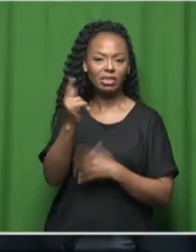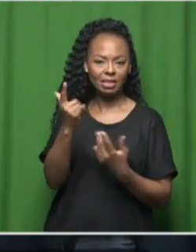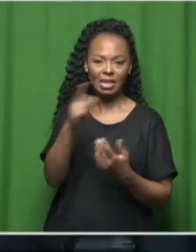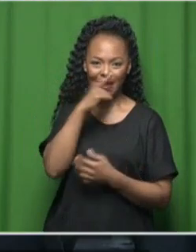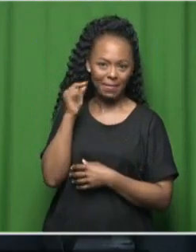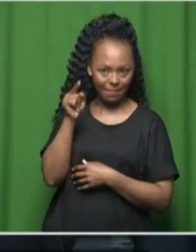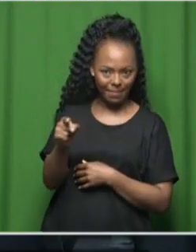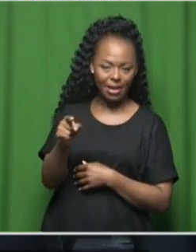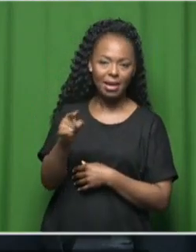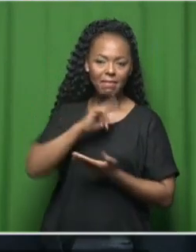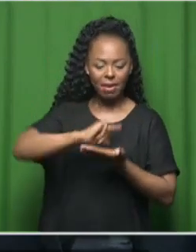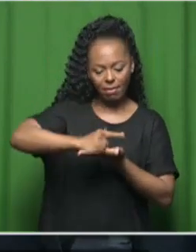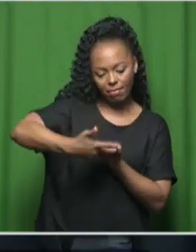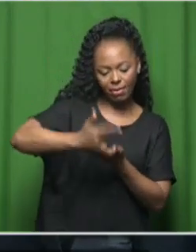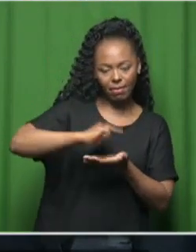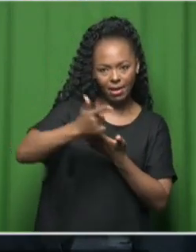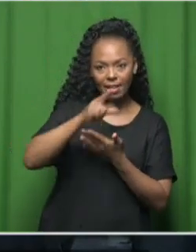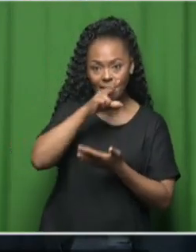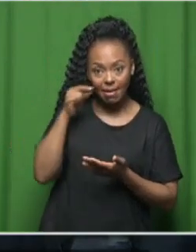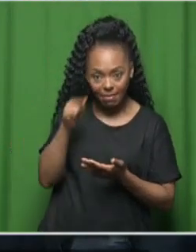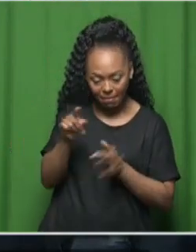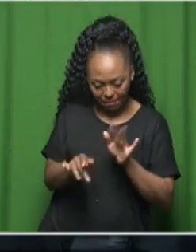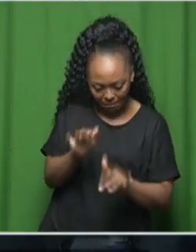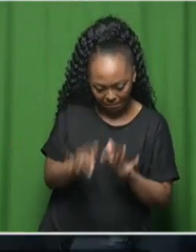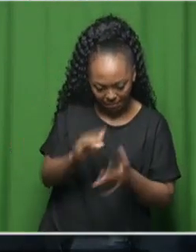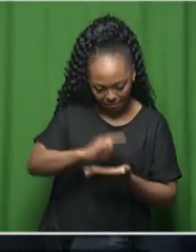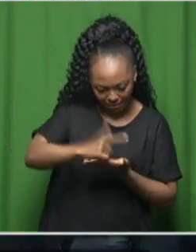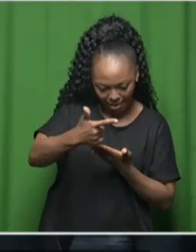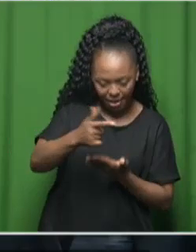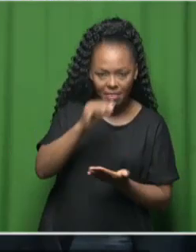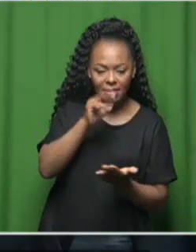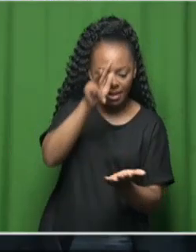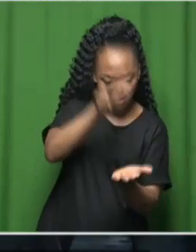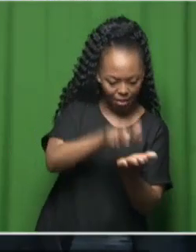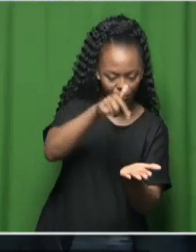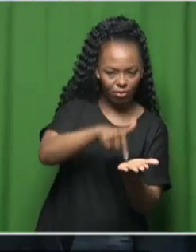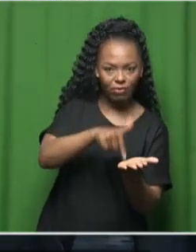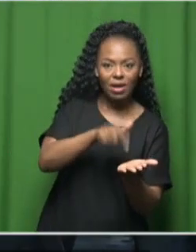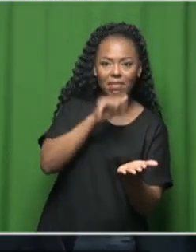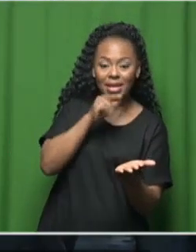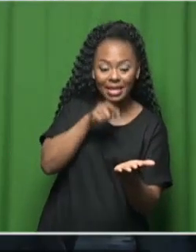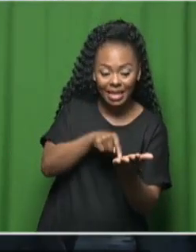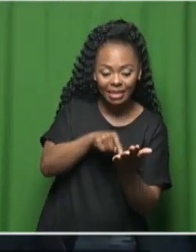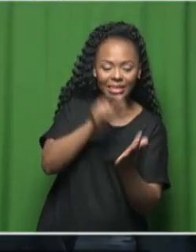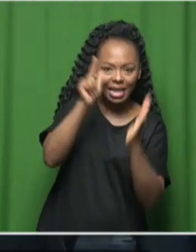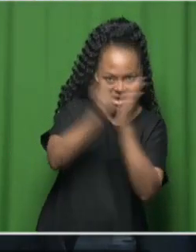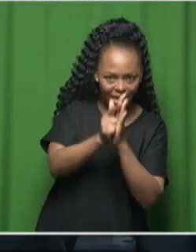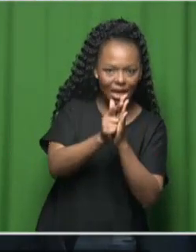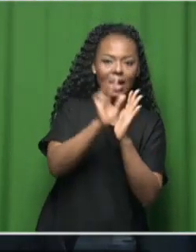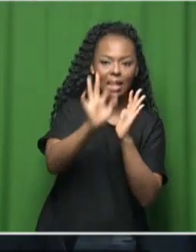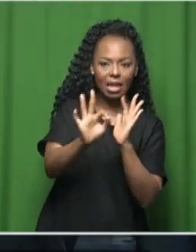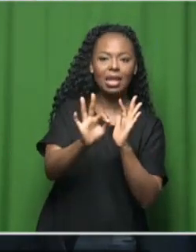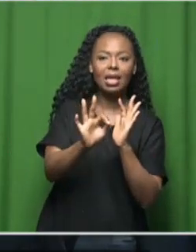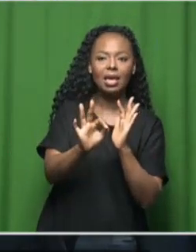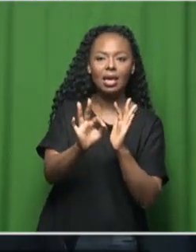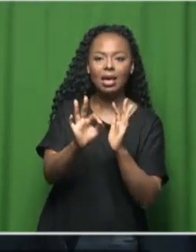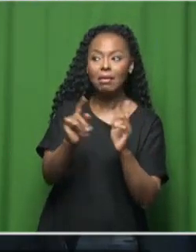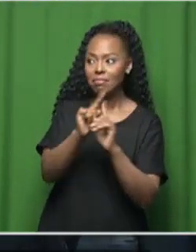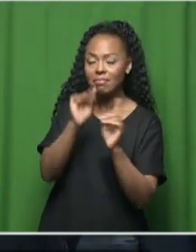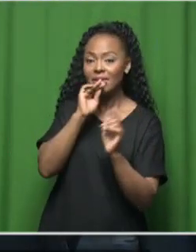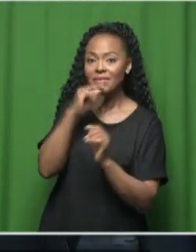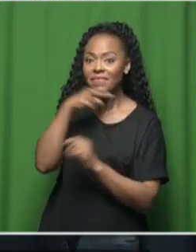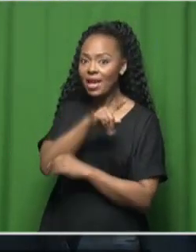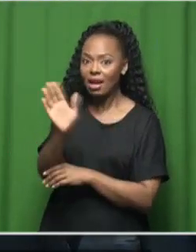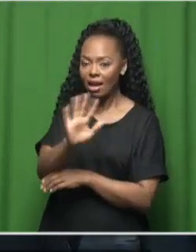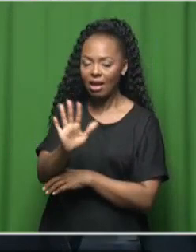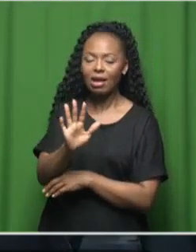on a laptop, right? And she approved of that. That is a legal imitation of now transferring, let's say, But it doesn't make it fake. No, legal imitation